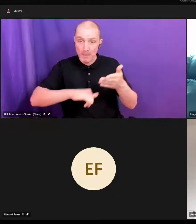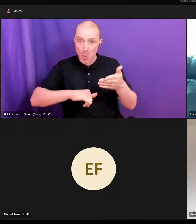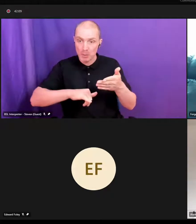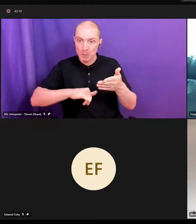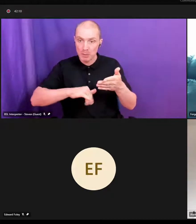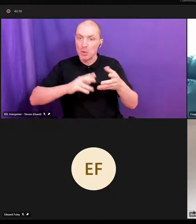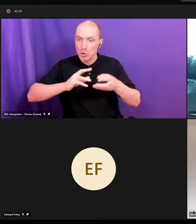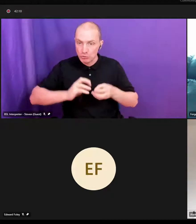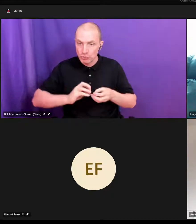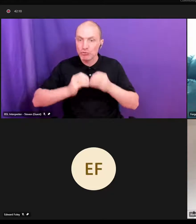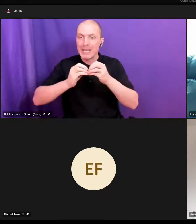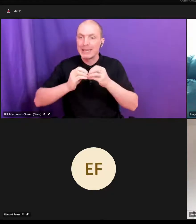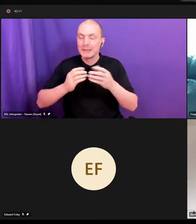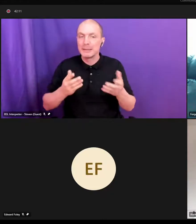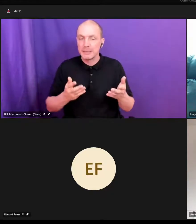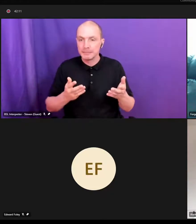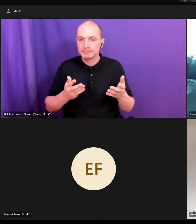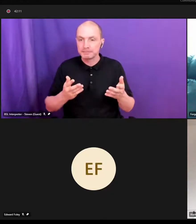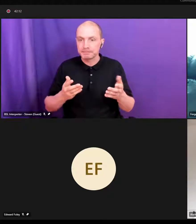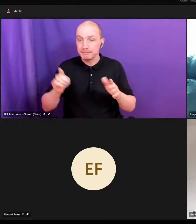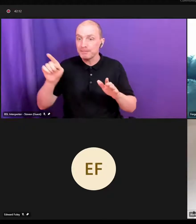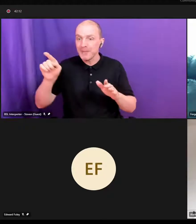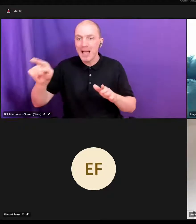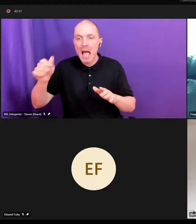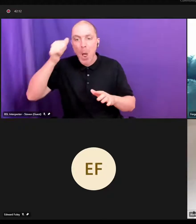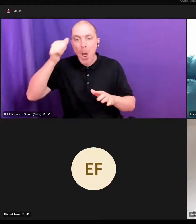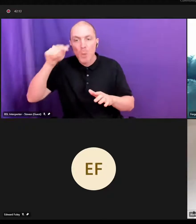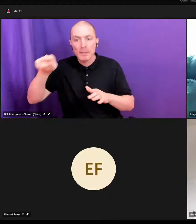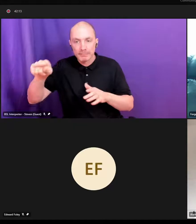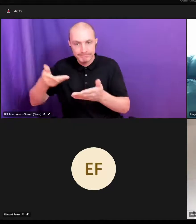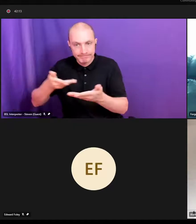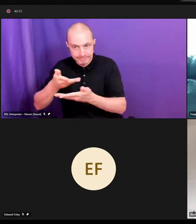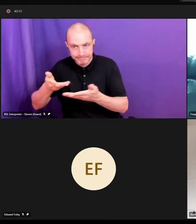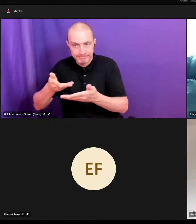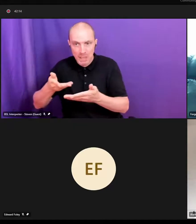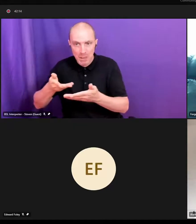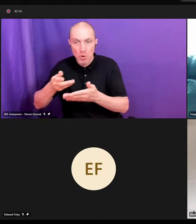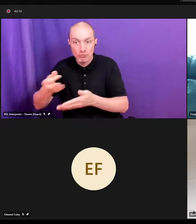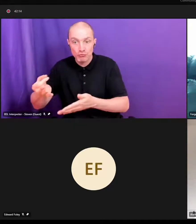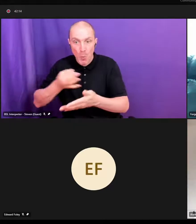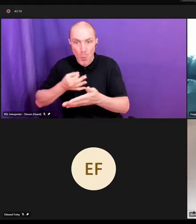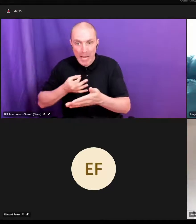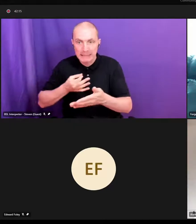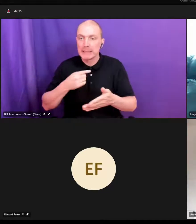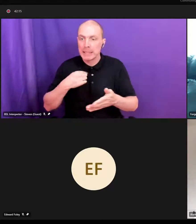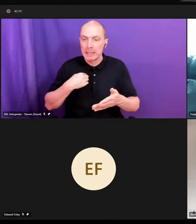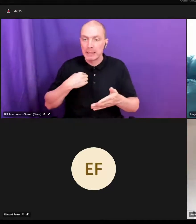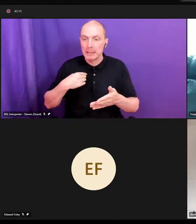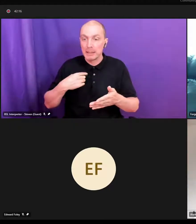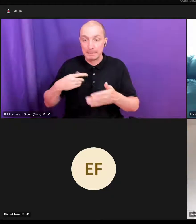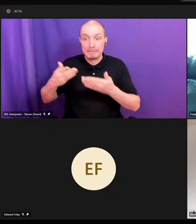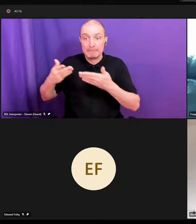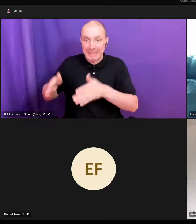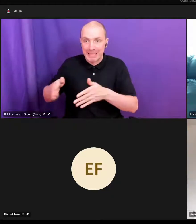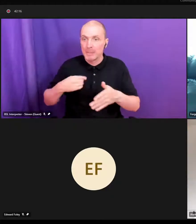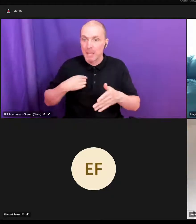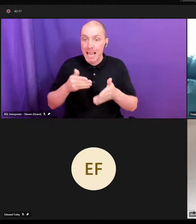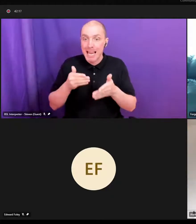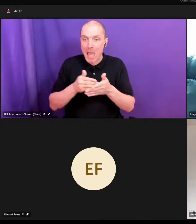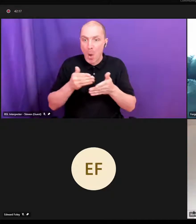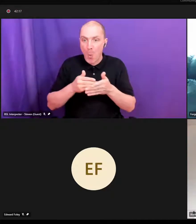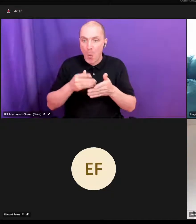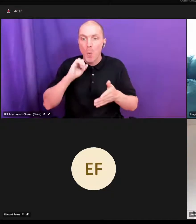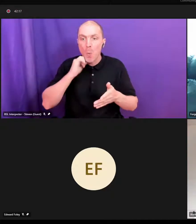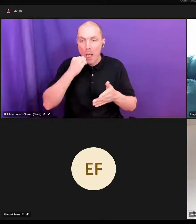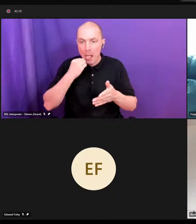of that request, I'm aware from discussions with Kay that we're going to look at that, so I certainly can get some more information. If there was